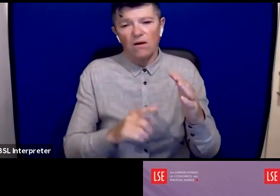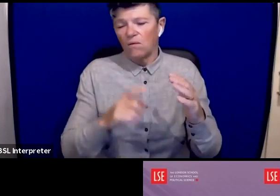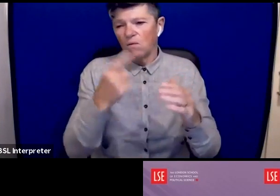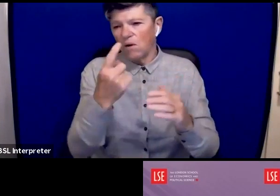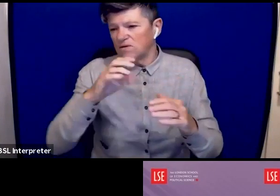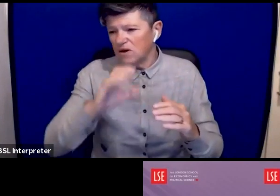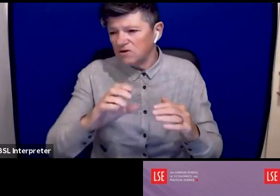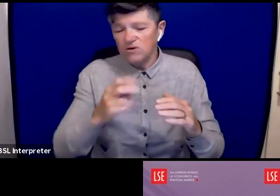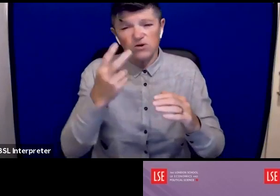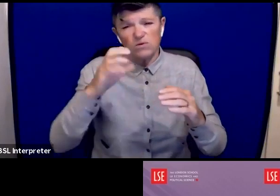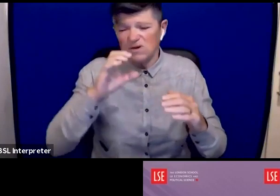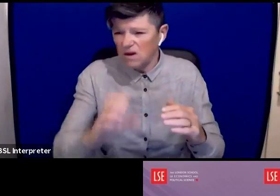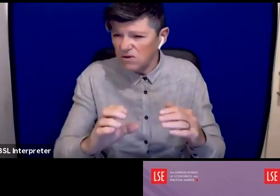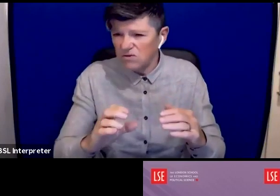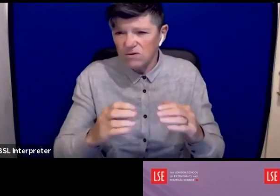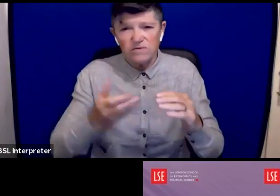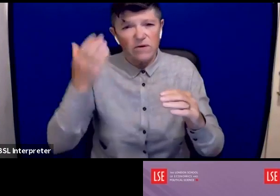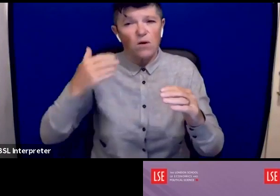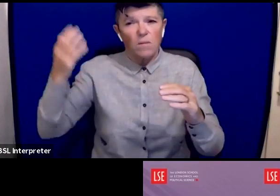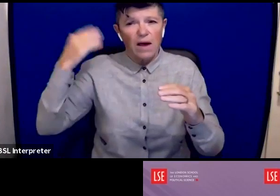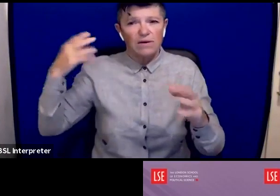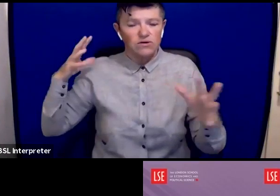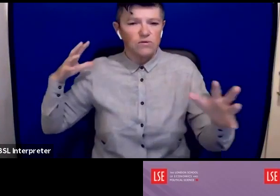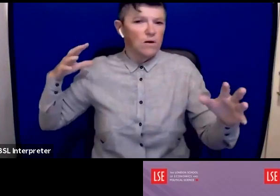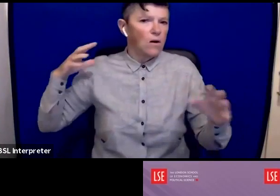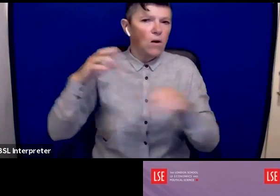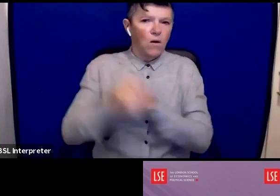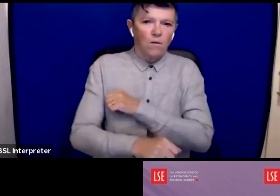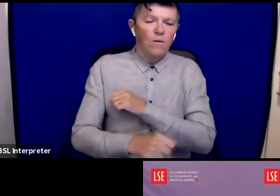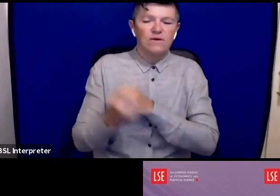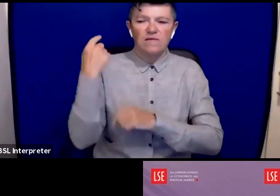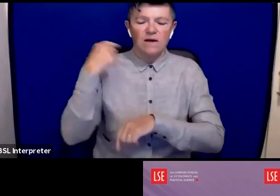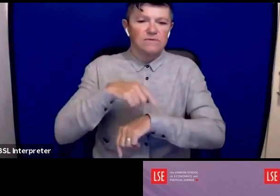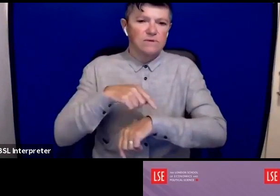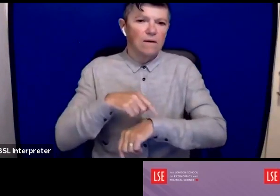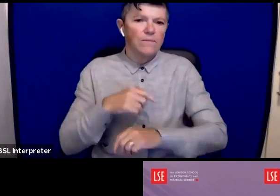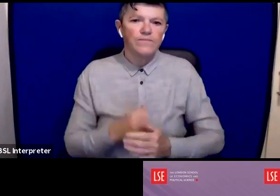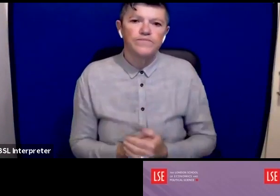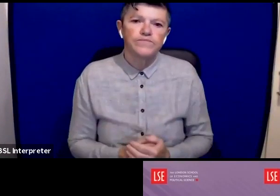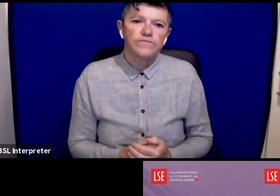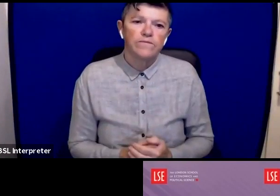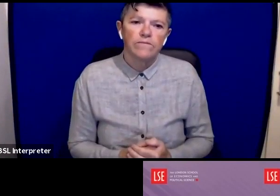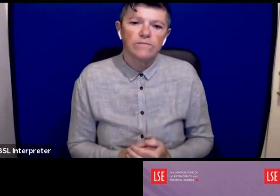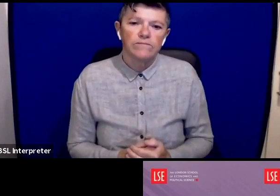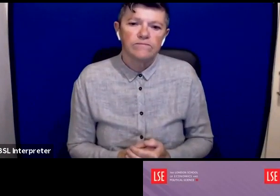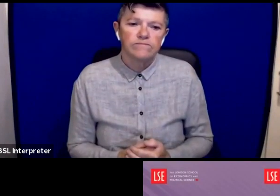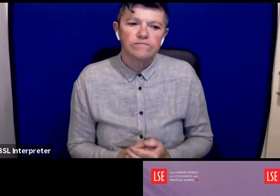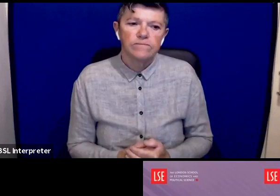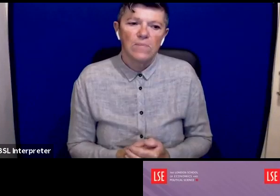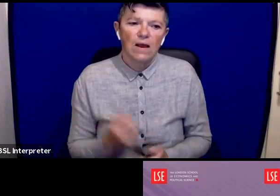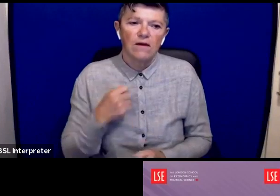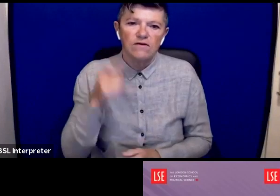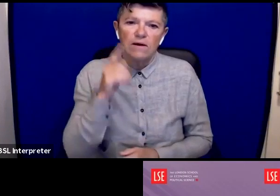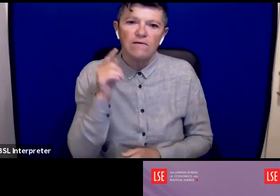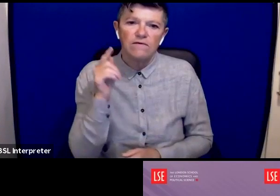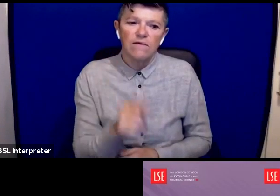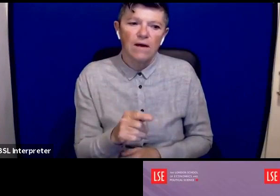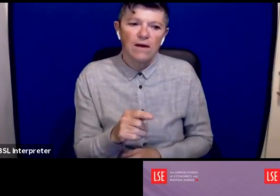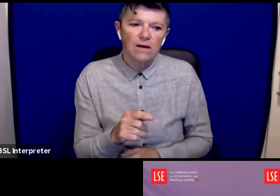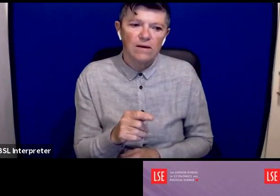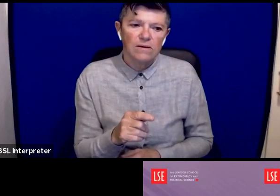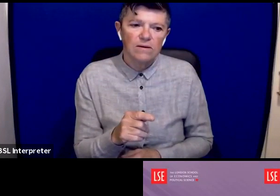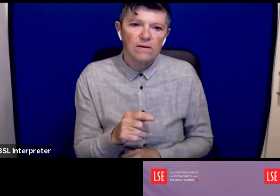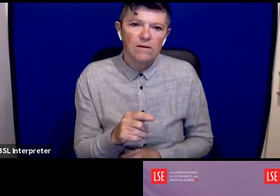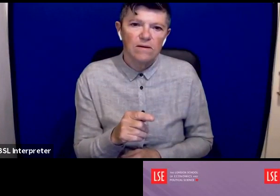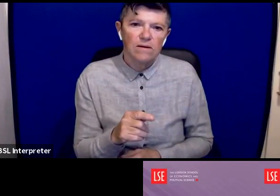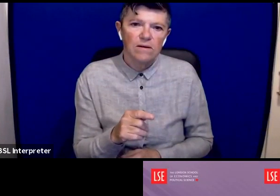you want to go back to the conquest time. That, I think, has been, if you want to